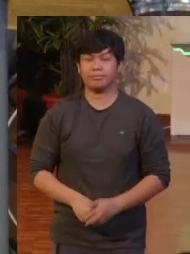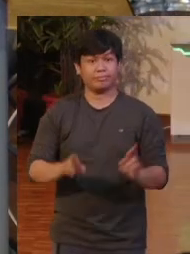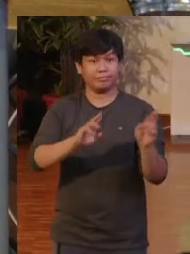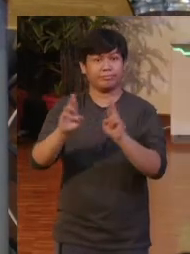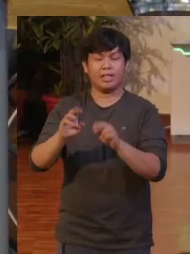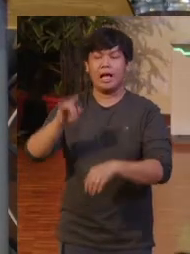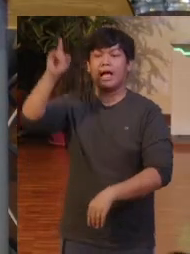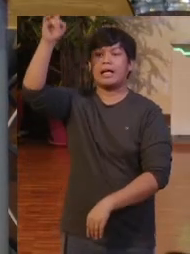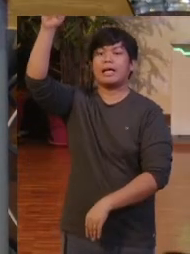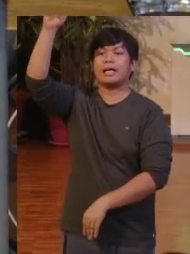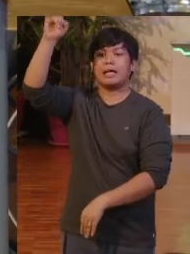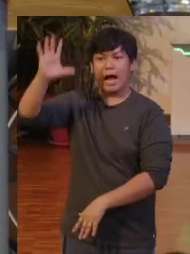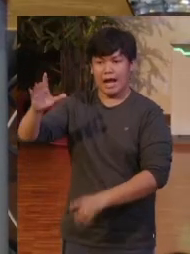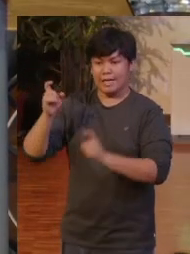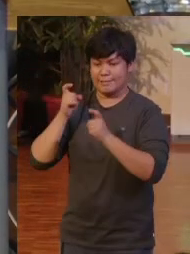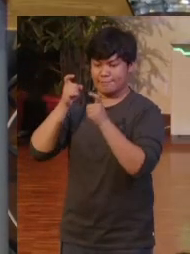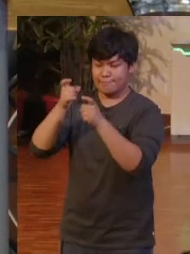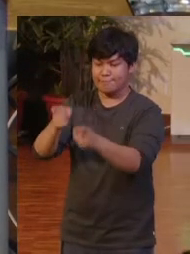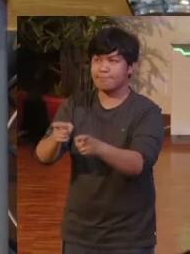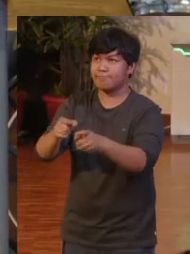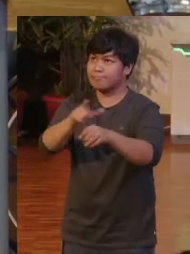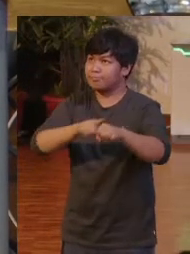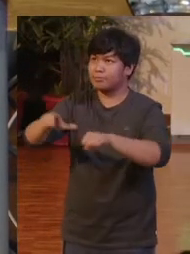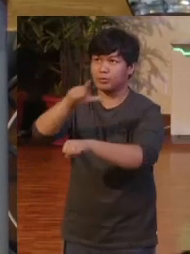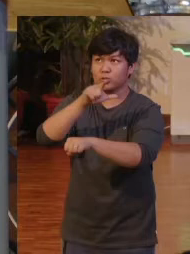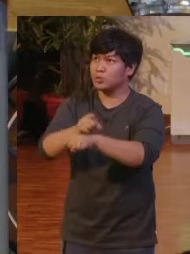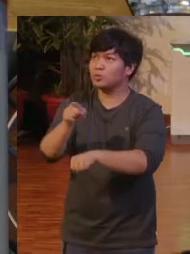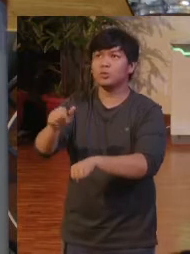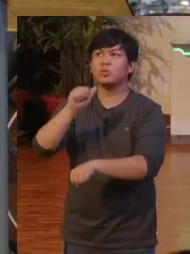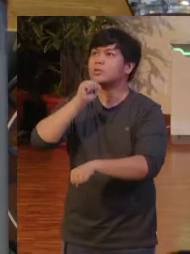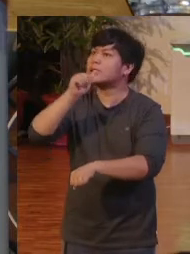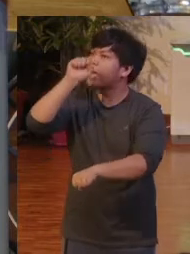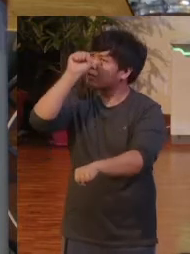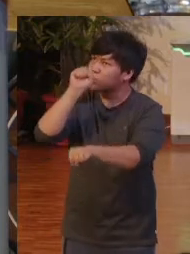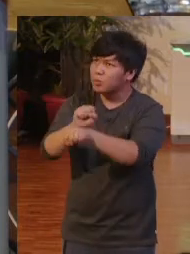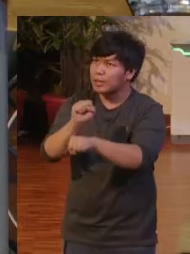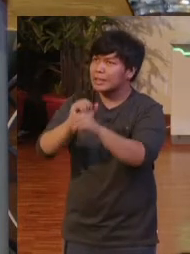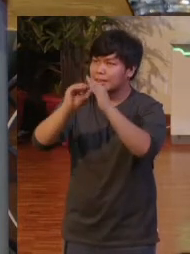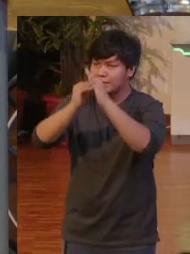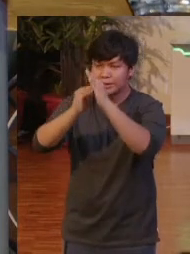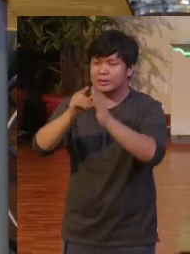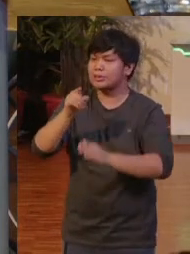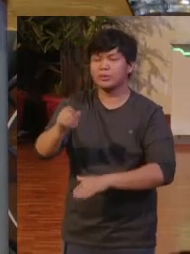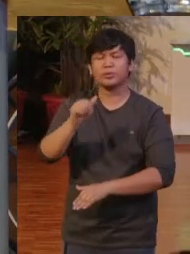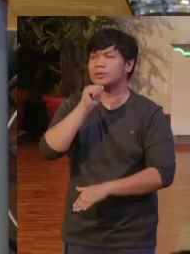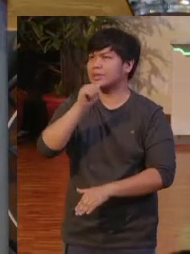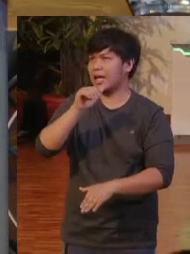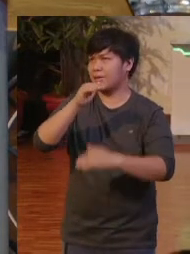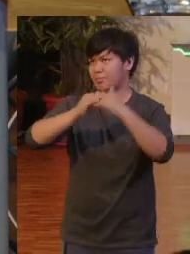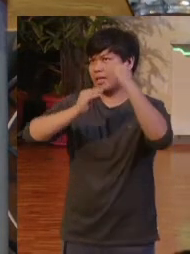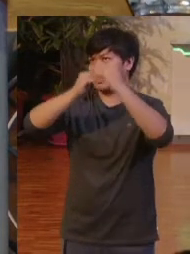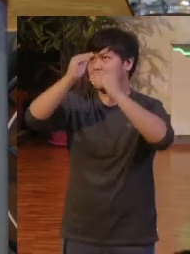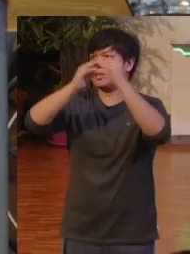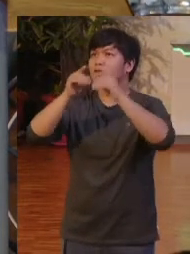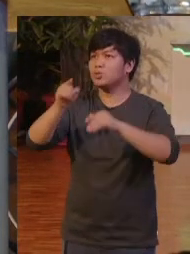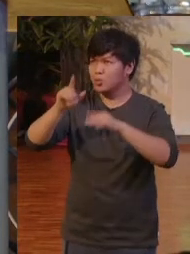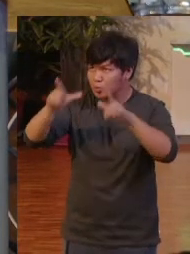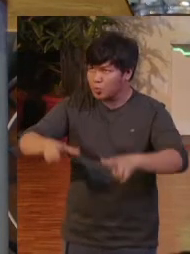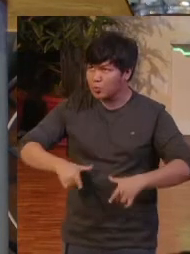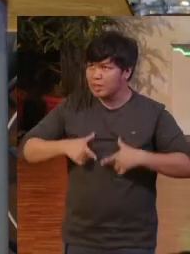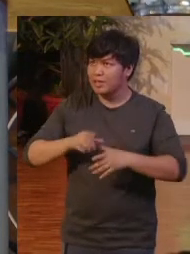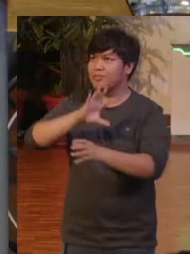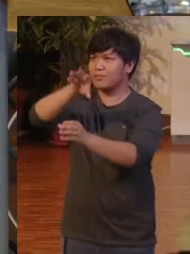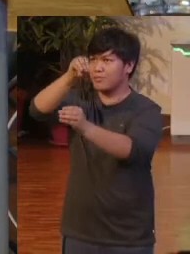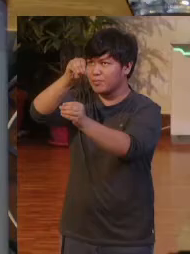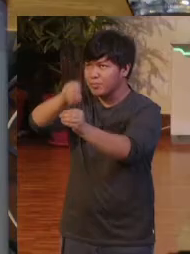15. I gave you a land on which you had not labored, and cities that you had not built, and you dwell in